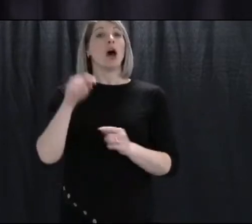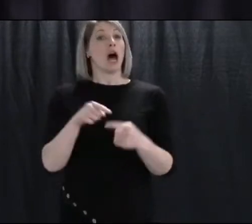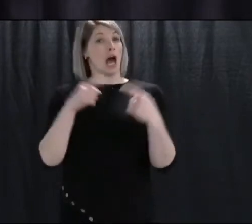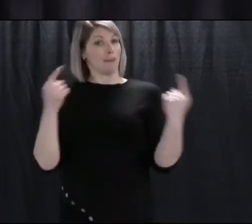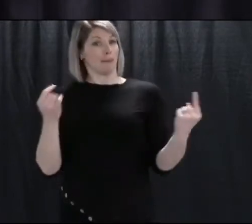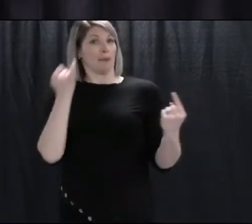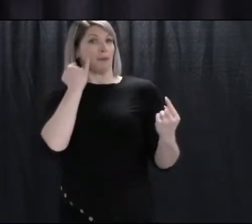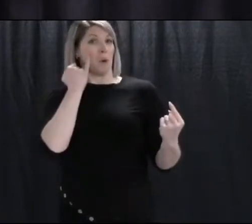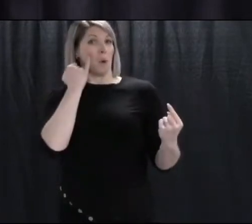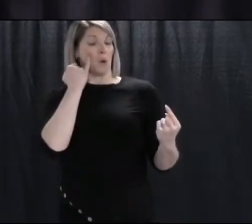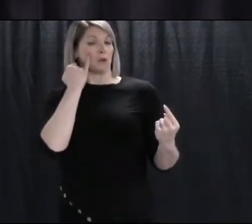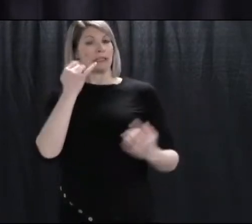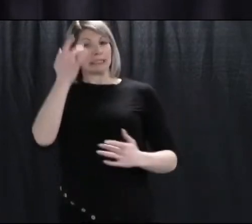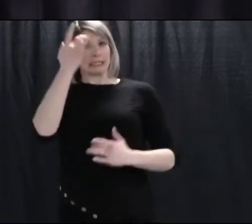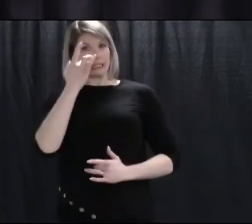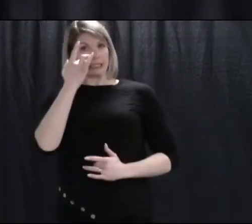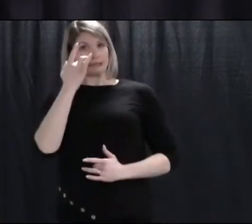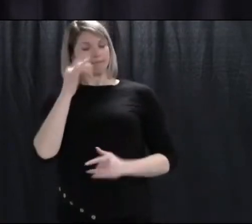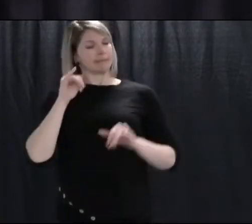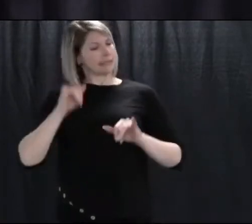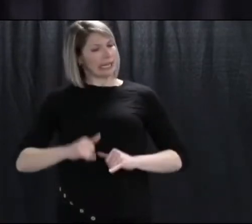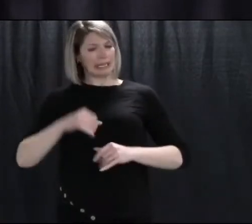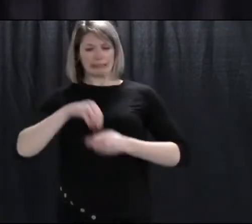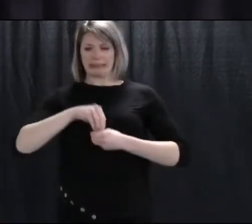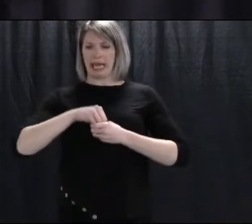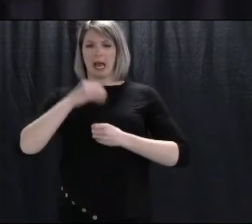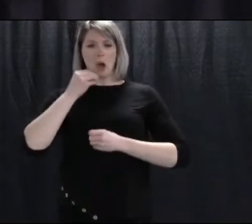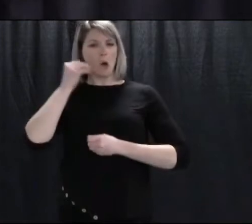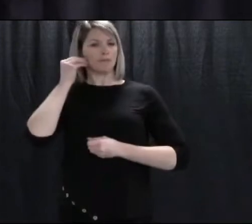symptoms, however, you have to stay inside.